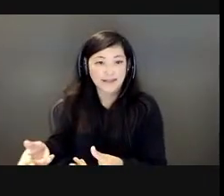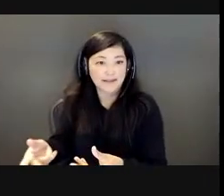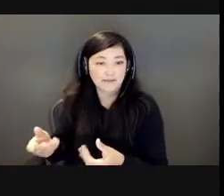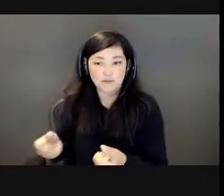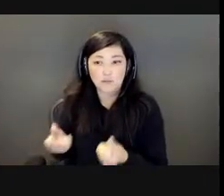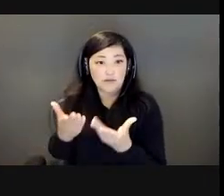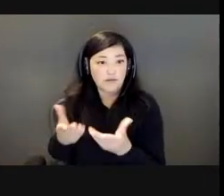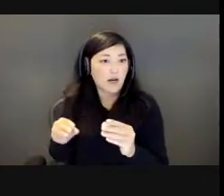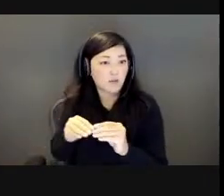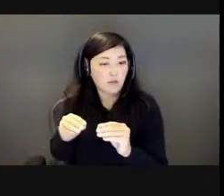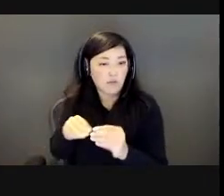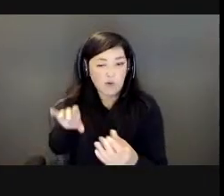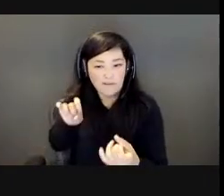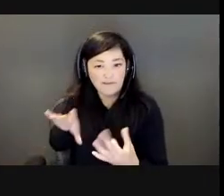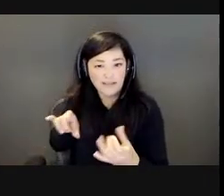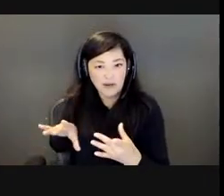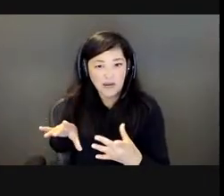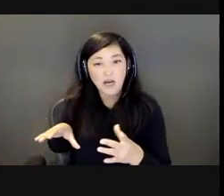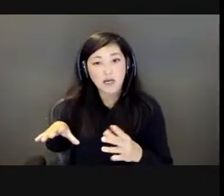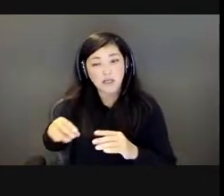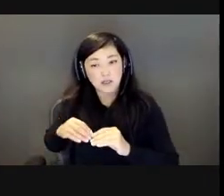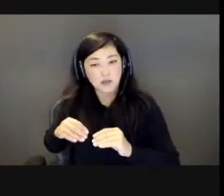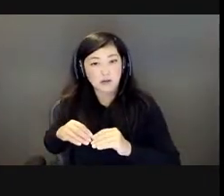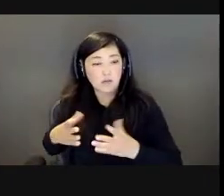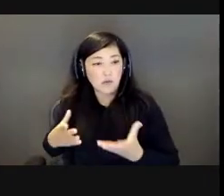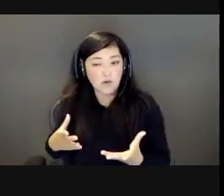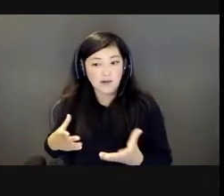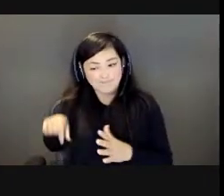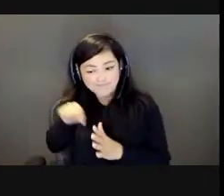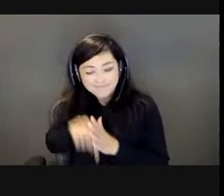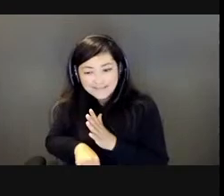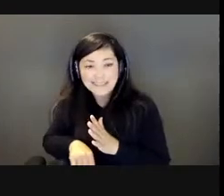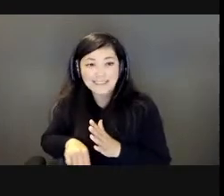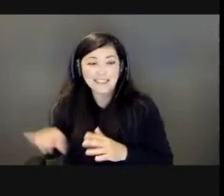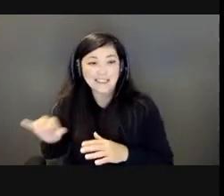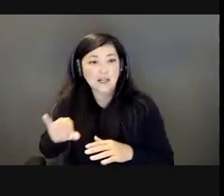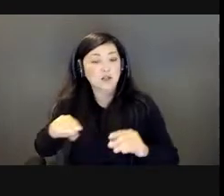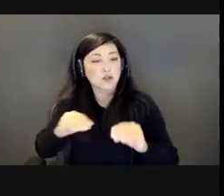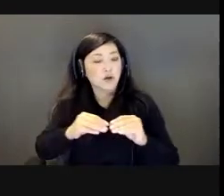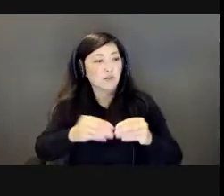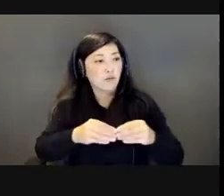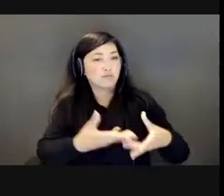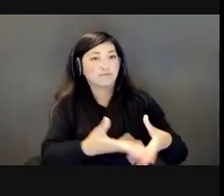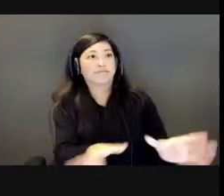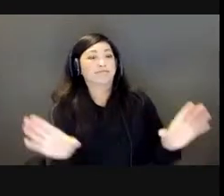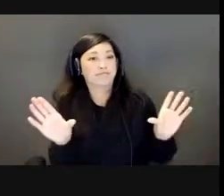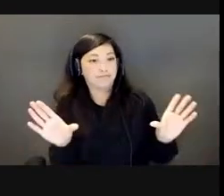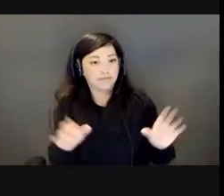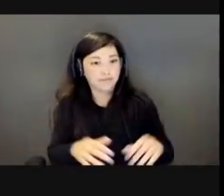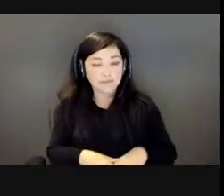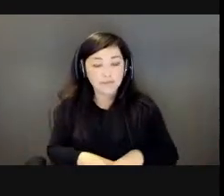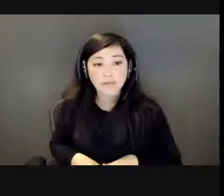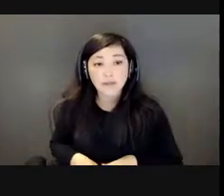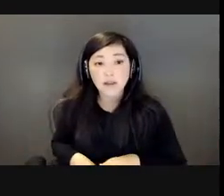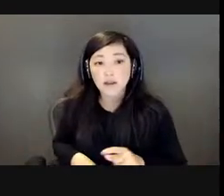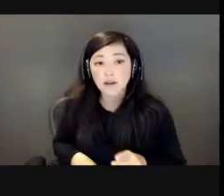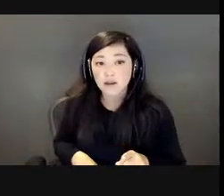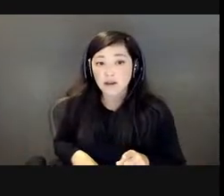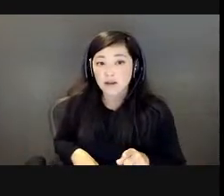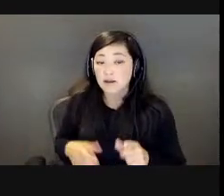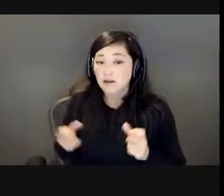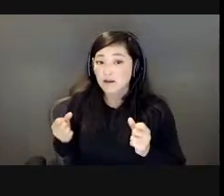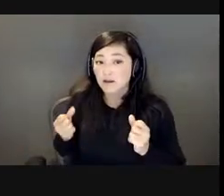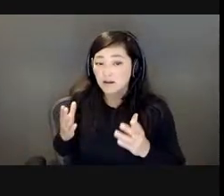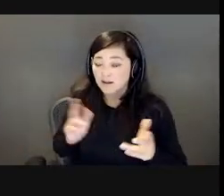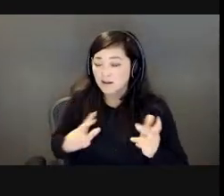and then also maybe on a broader sort of in general in standards approach. Development, a lot of groups have been afraid to